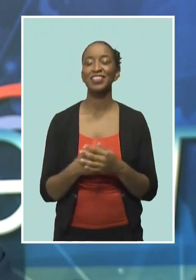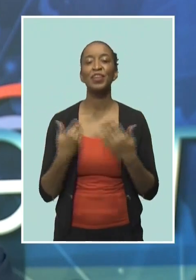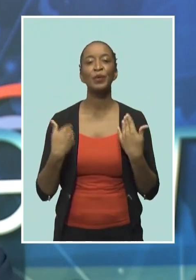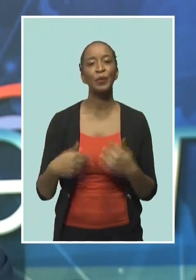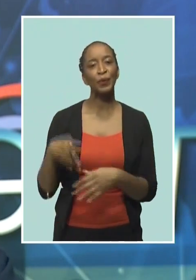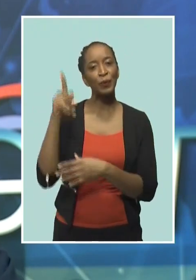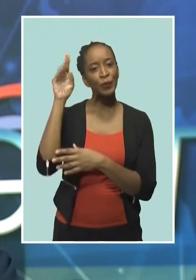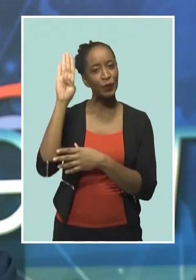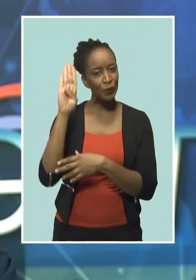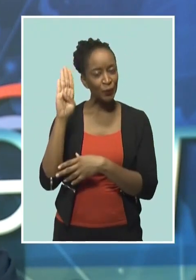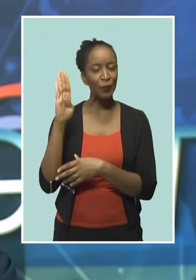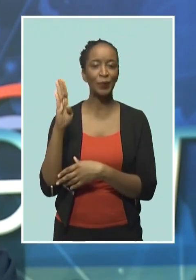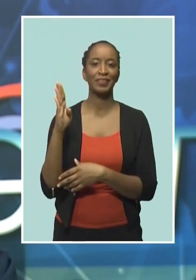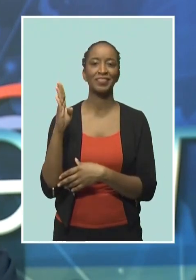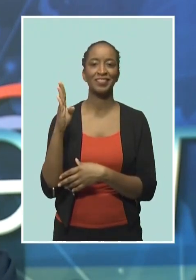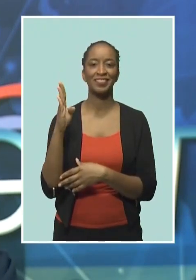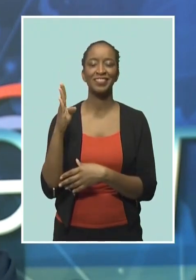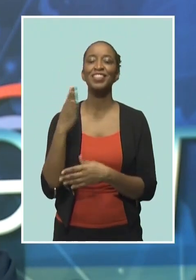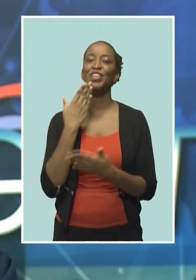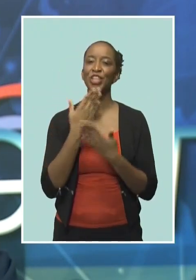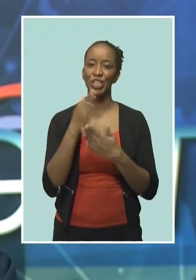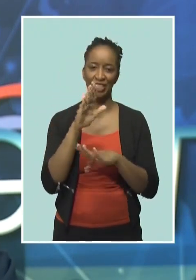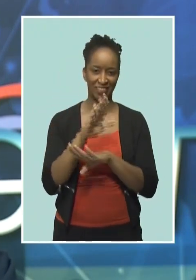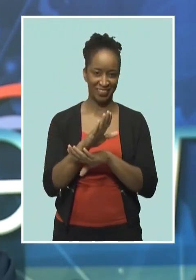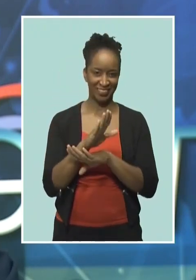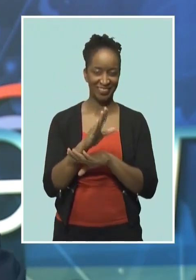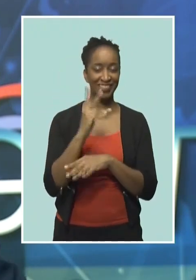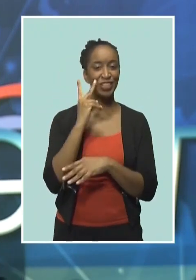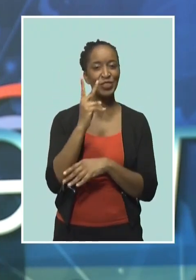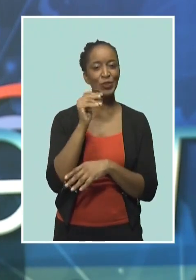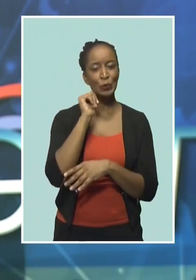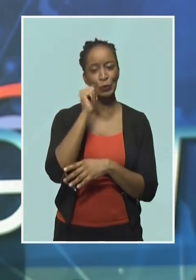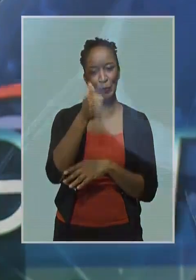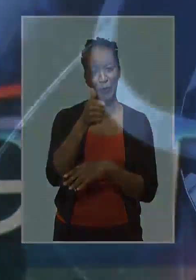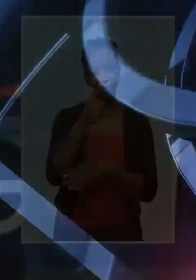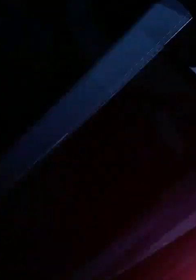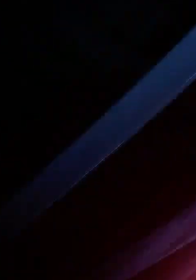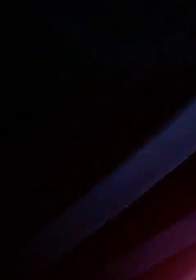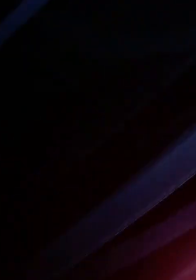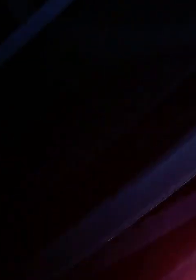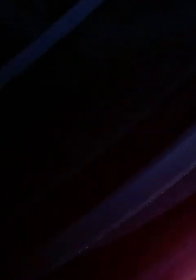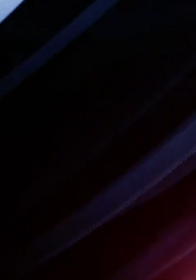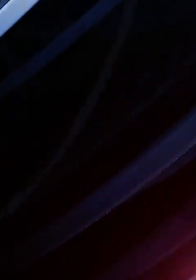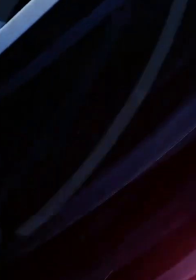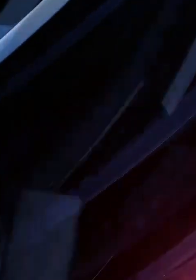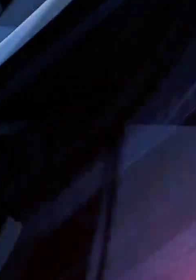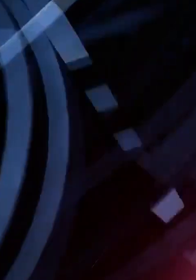Pearson Bowen. For the crew, to all of you, good night. By God's will, we'll see you tomorrow.